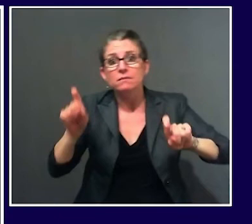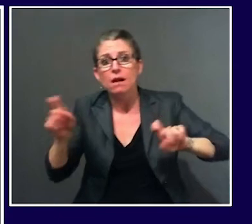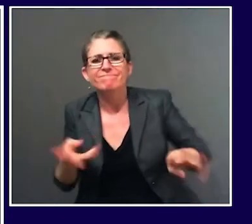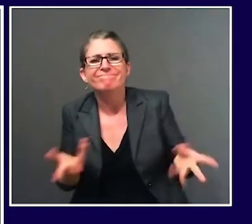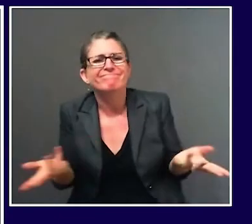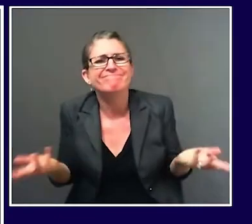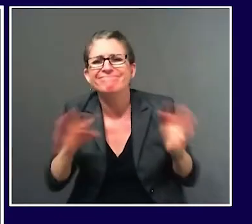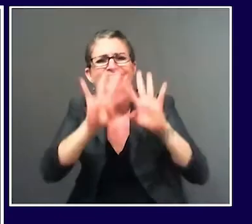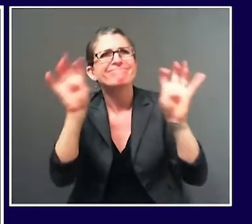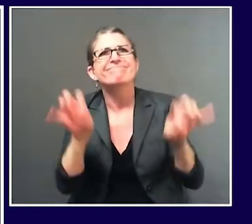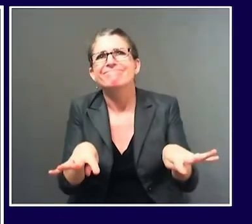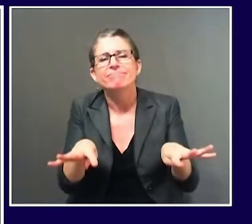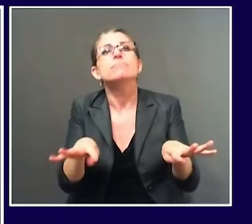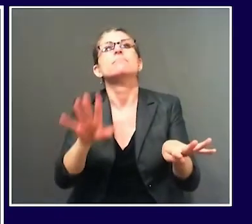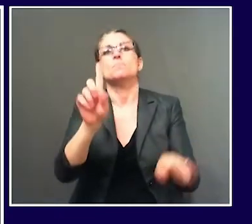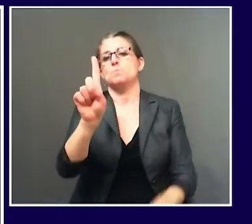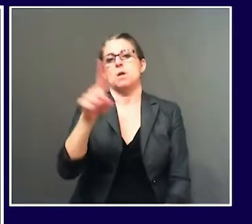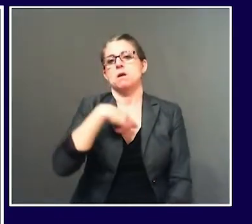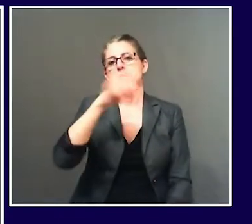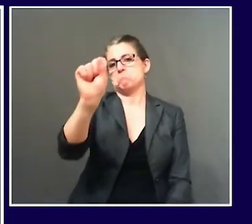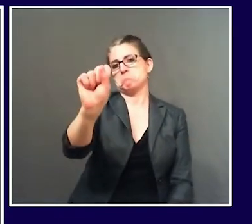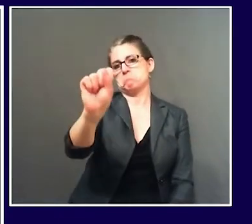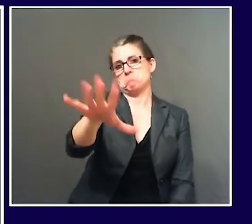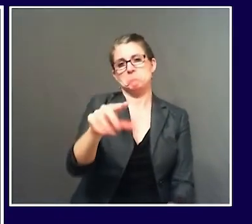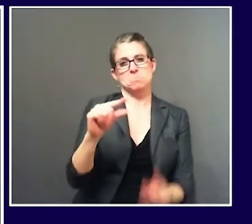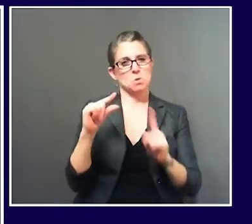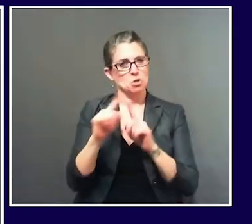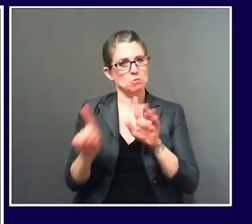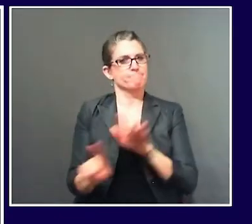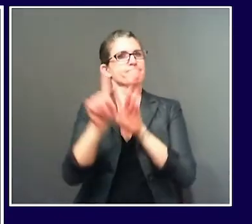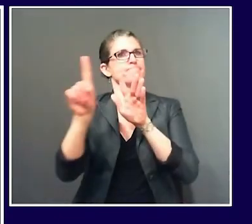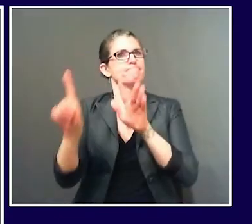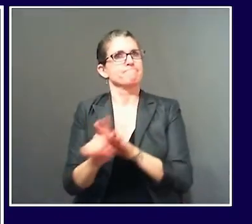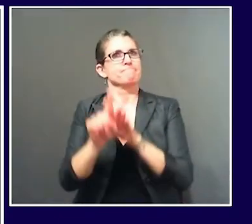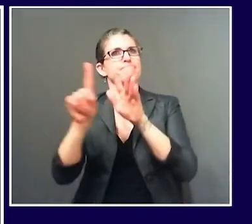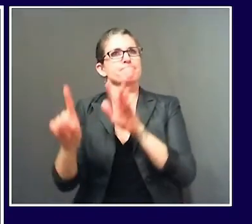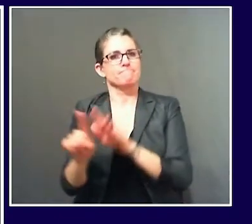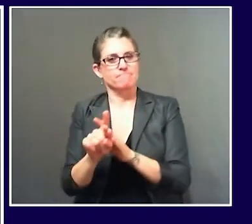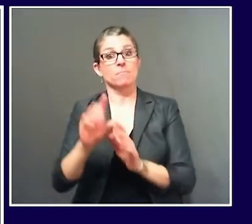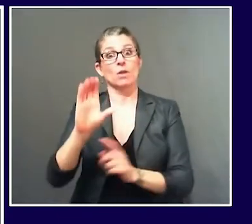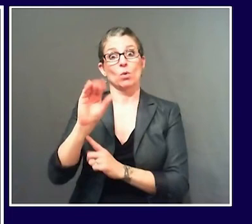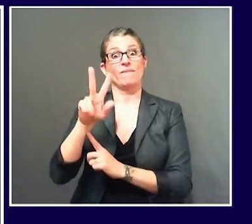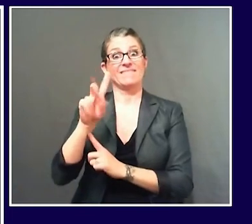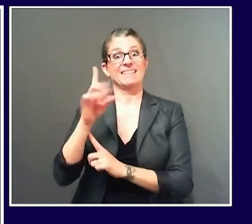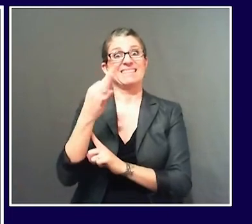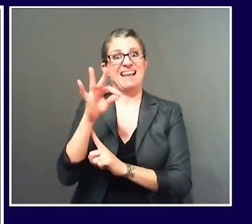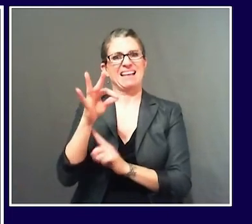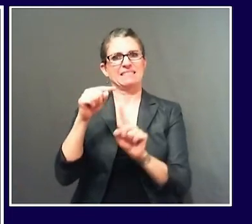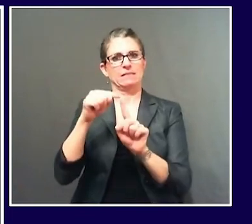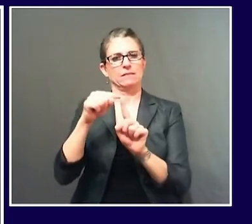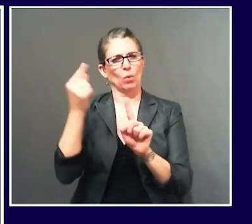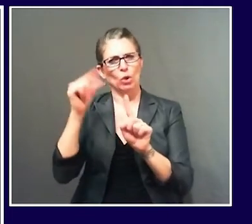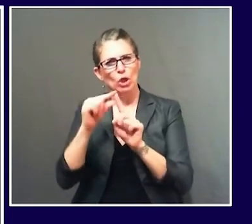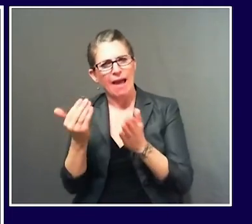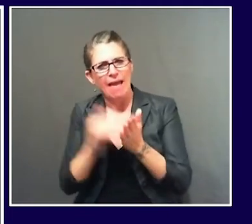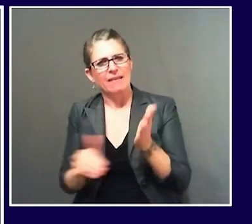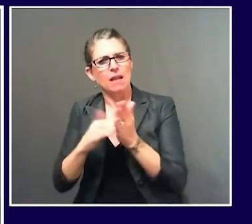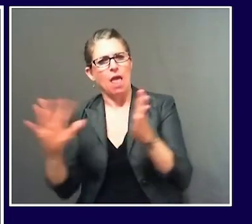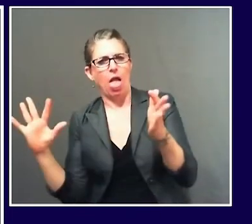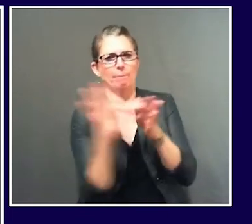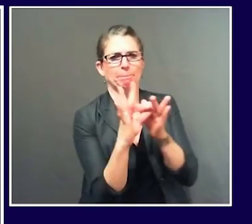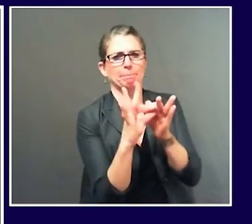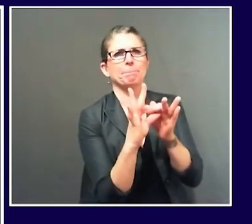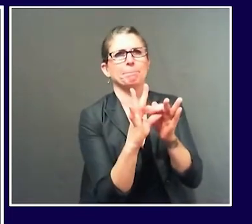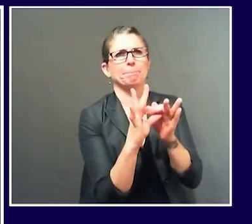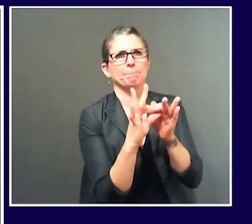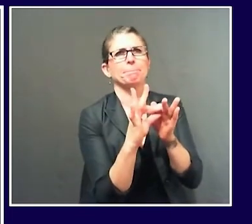been used to describe the COVID-19 outbreak, I think perhaps more than any, is that it has been